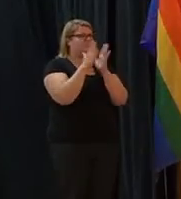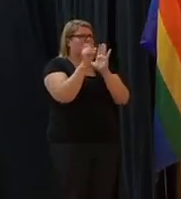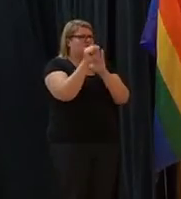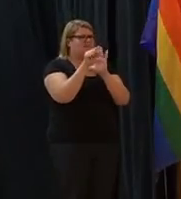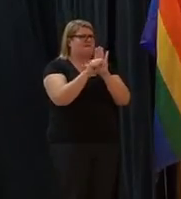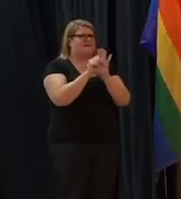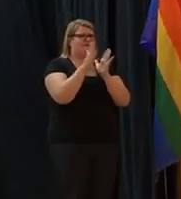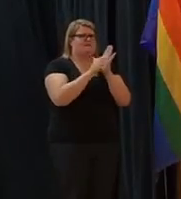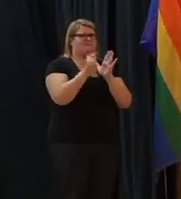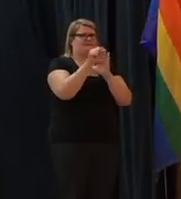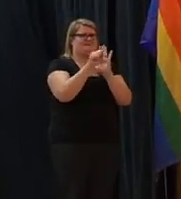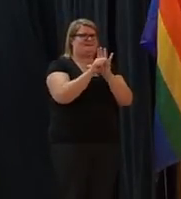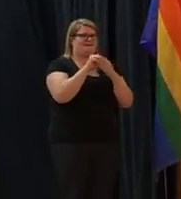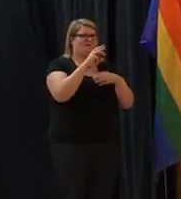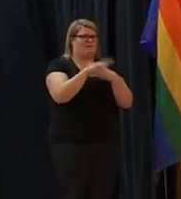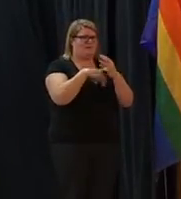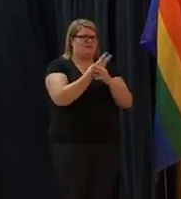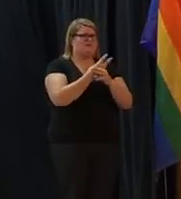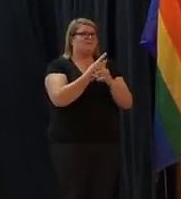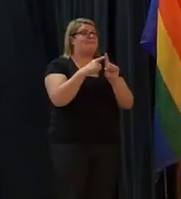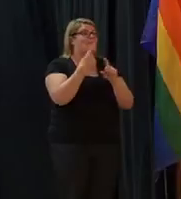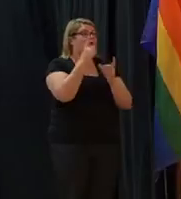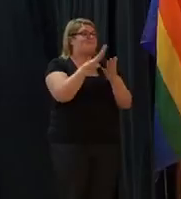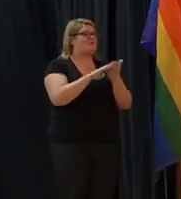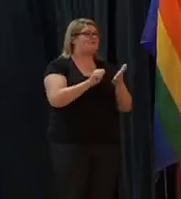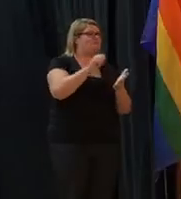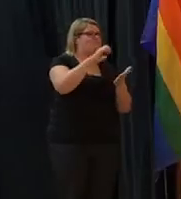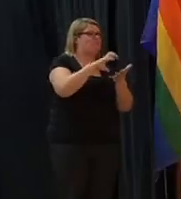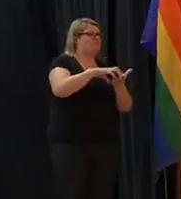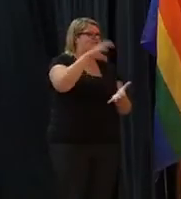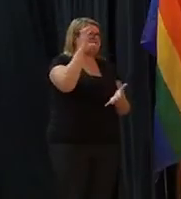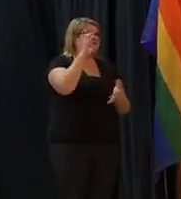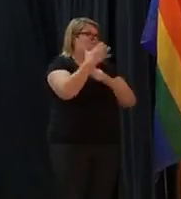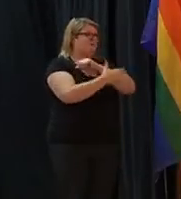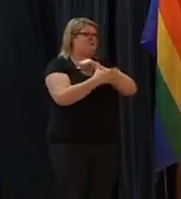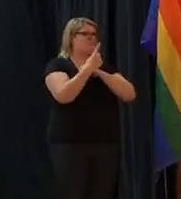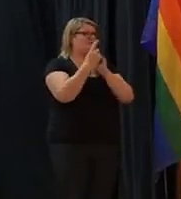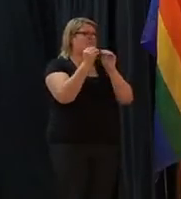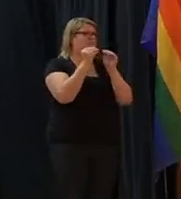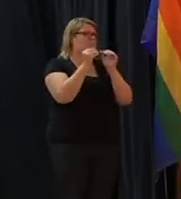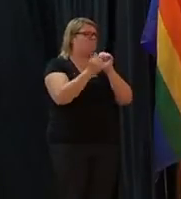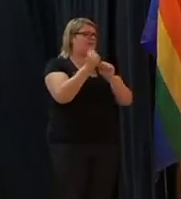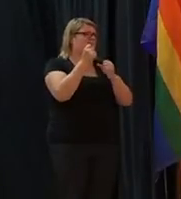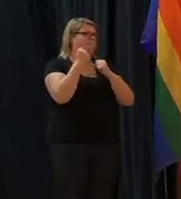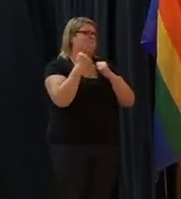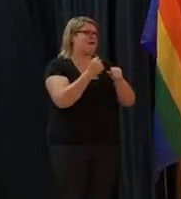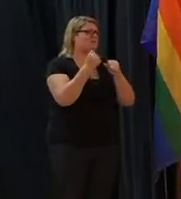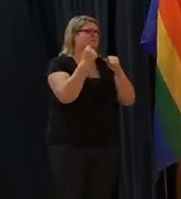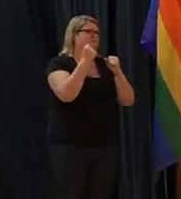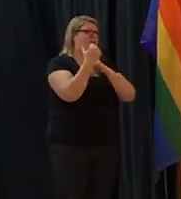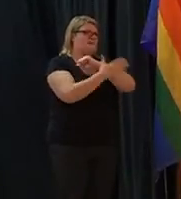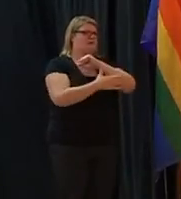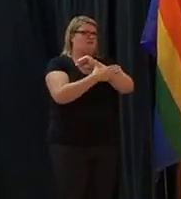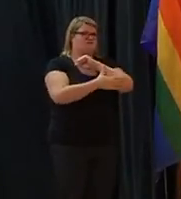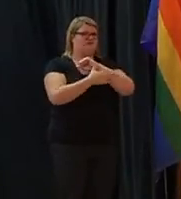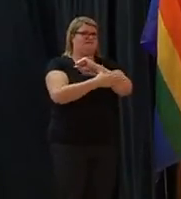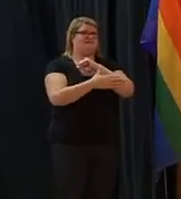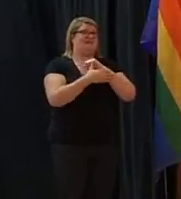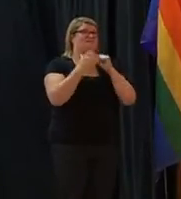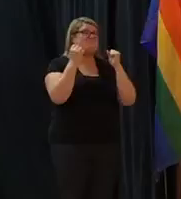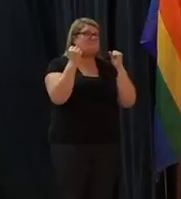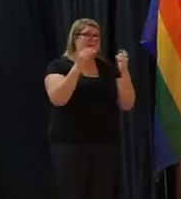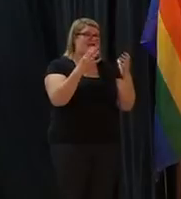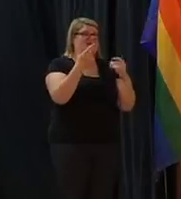state in the world, but one of the richest, and one of the most powerful, and one with the highest concentration of gay